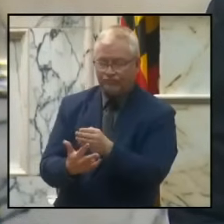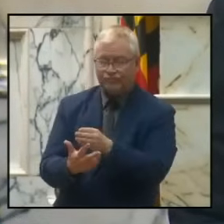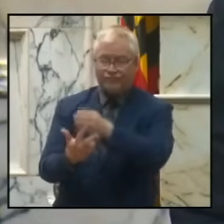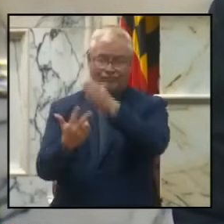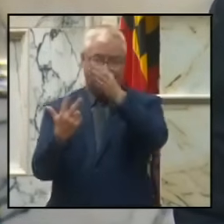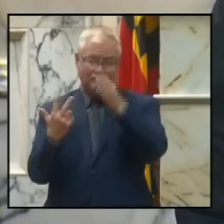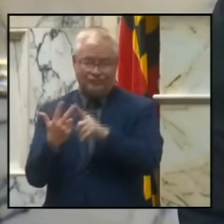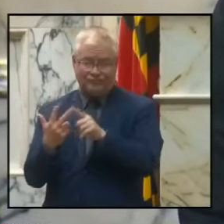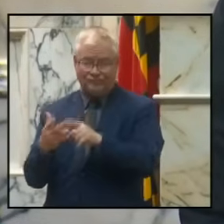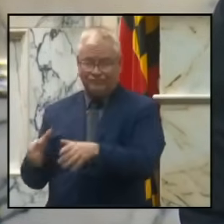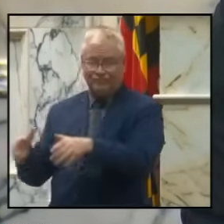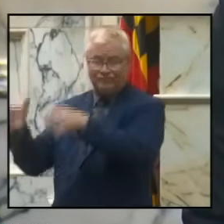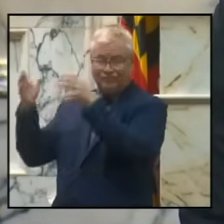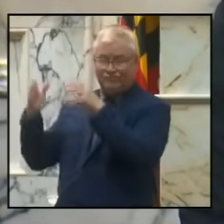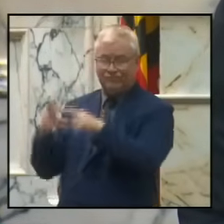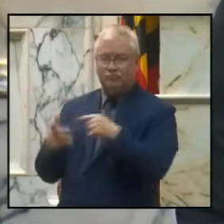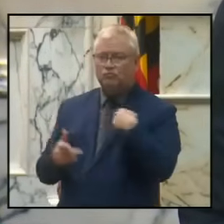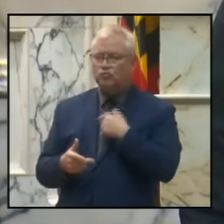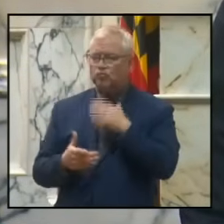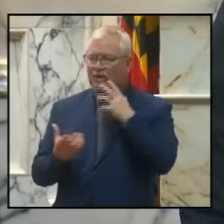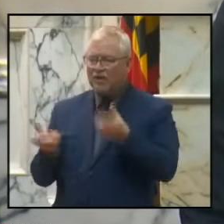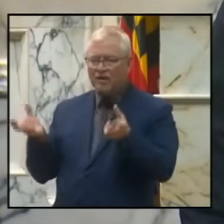will invest in our people.